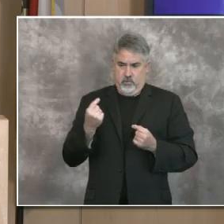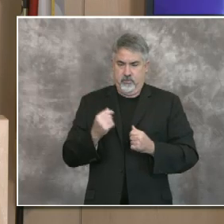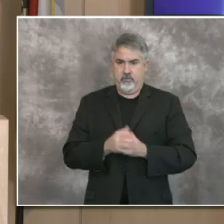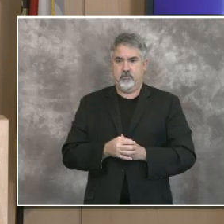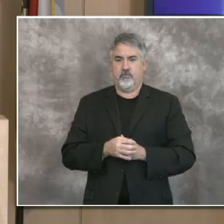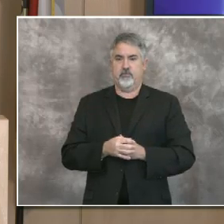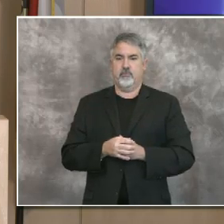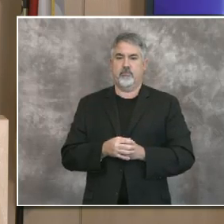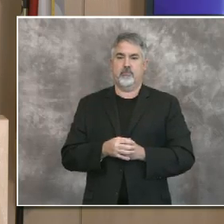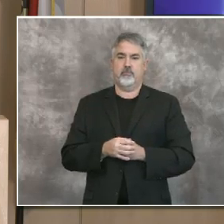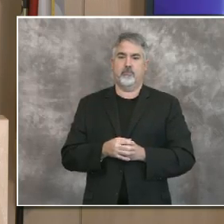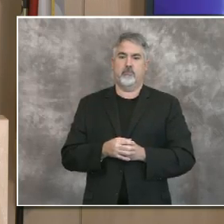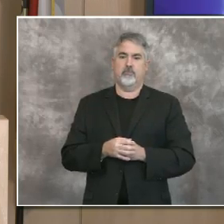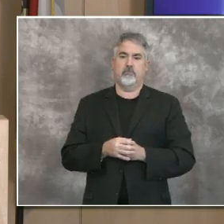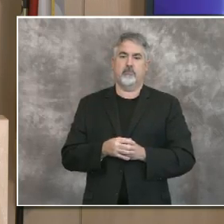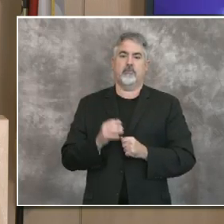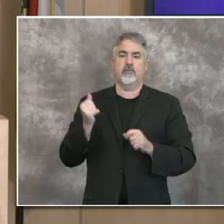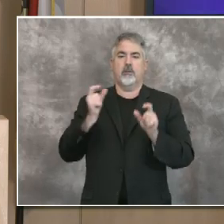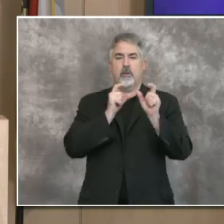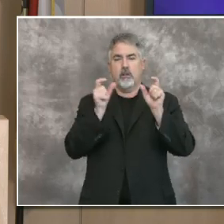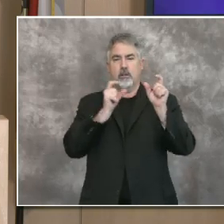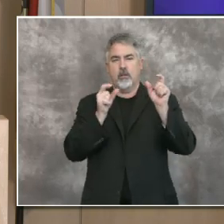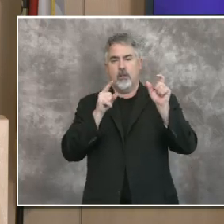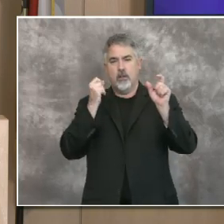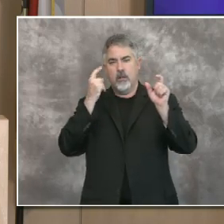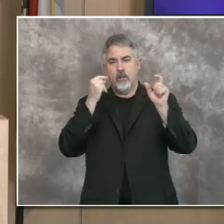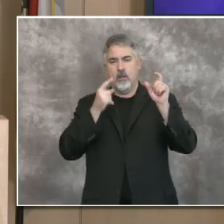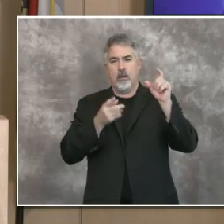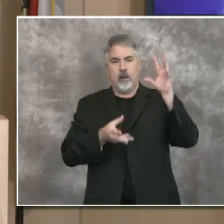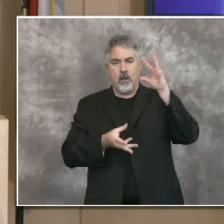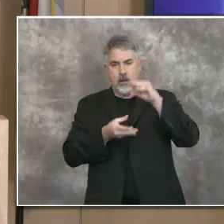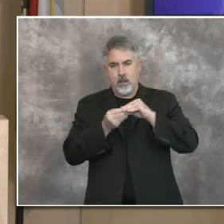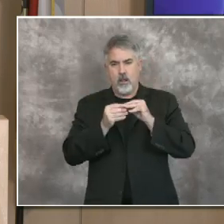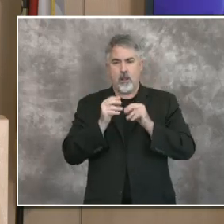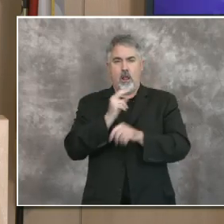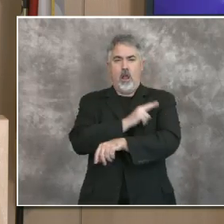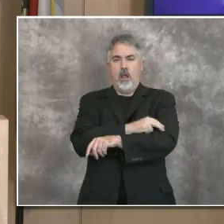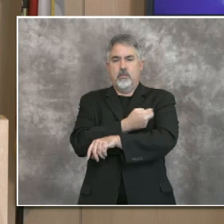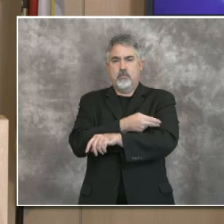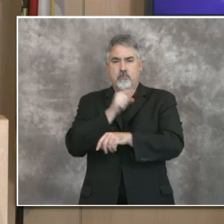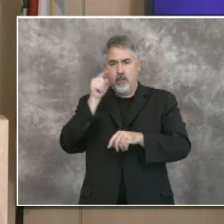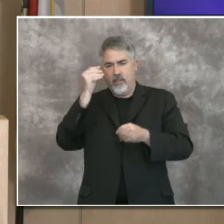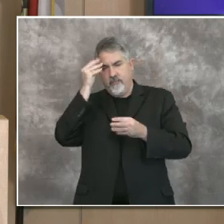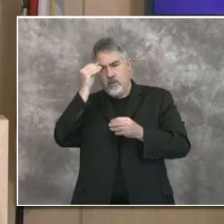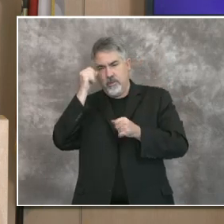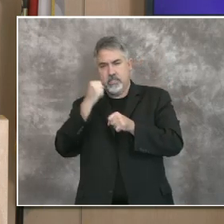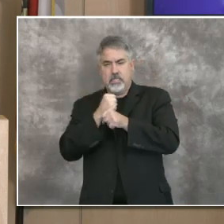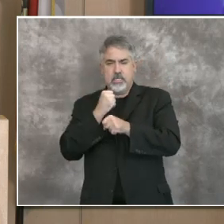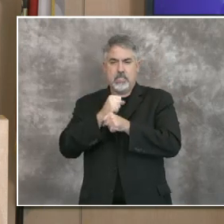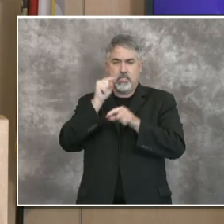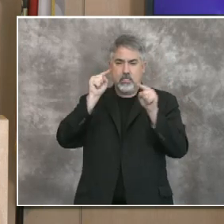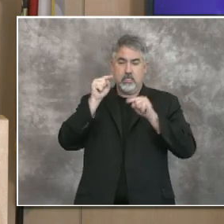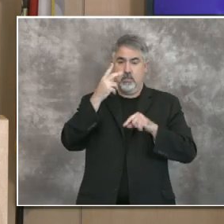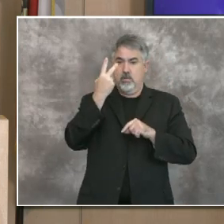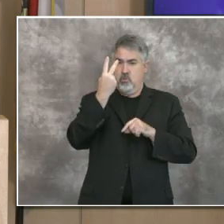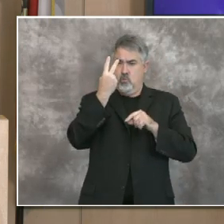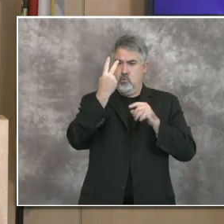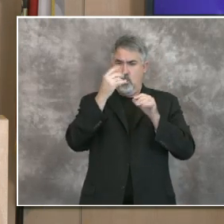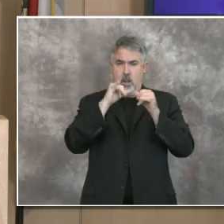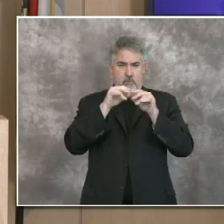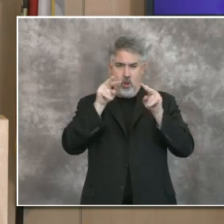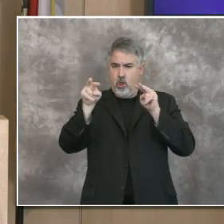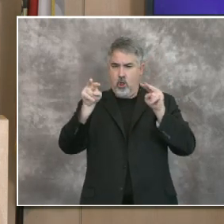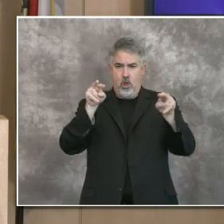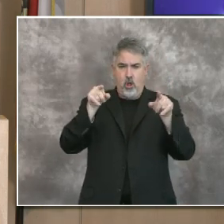just breaking out. We've been reporting total hospitalization. So as we move forward, 2 of the metrics that are of utmost importance to us as